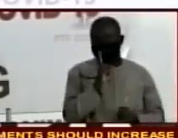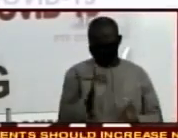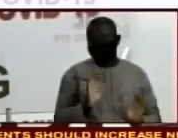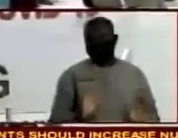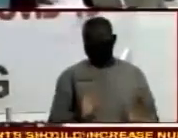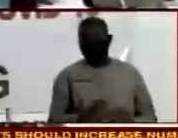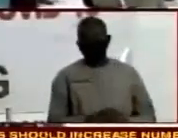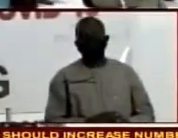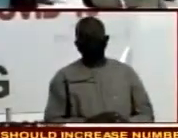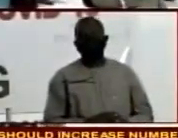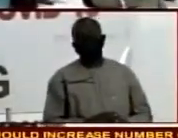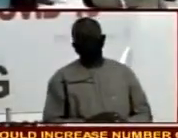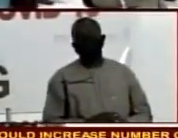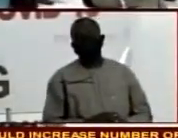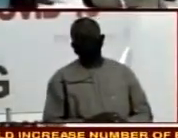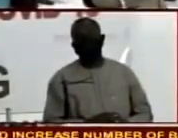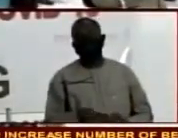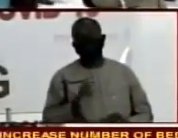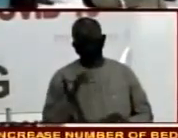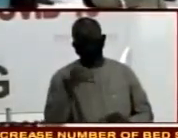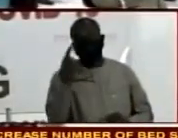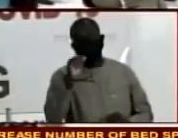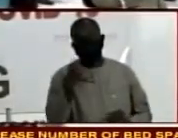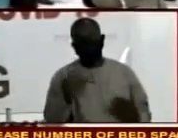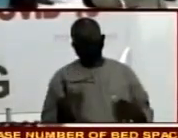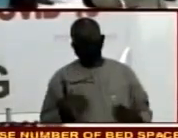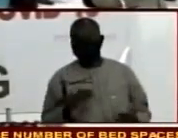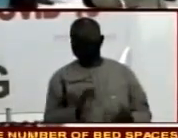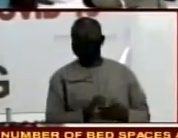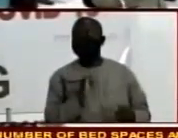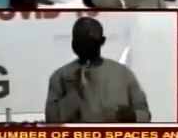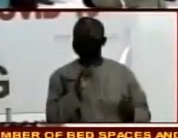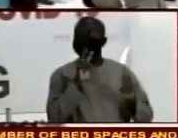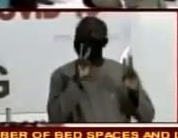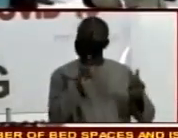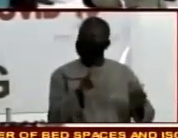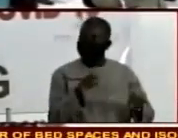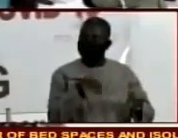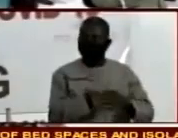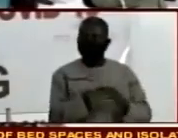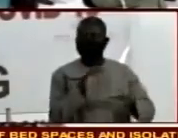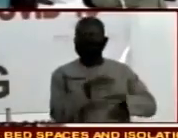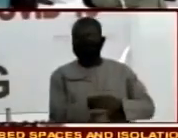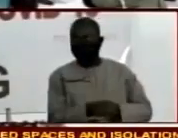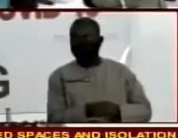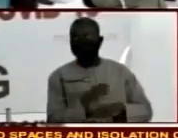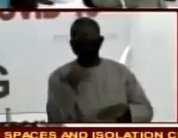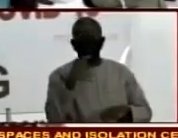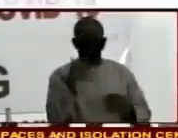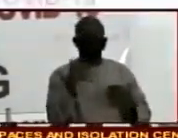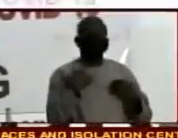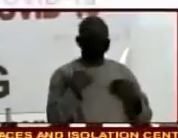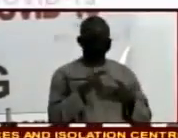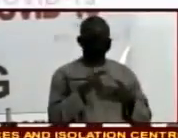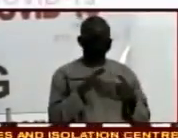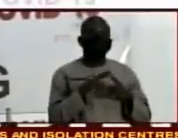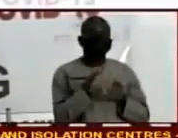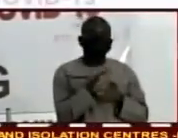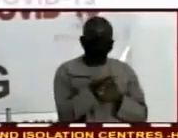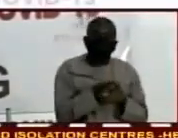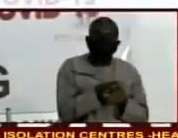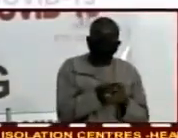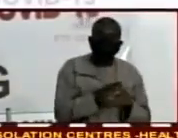So, you know, for anybody who is watching in London, who's having cold feet about